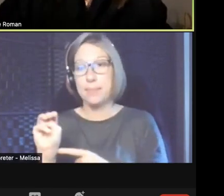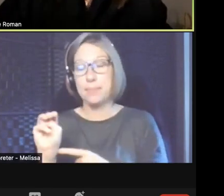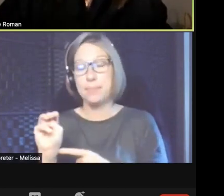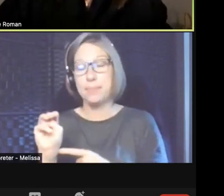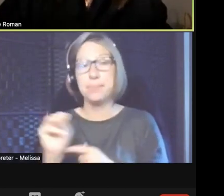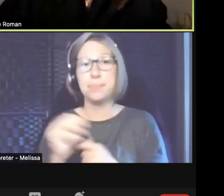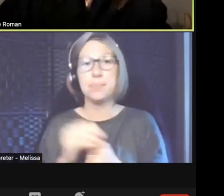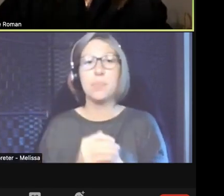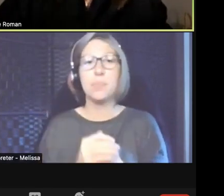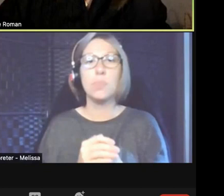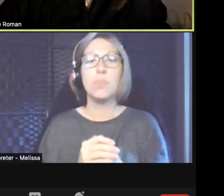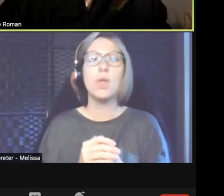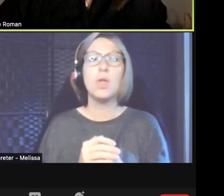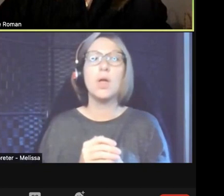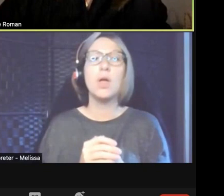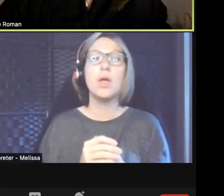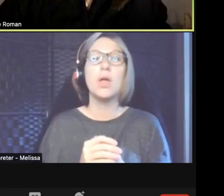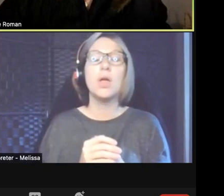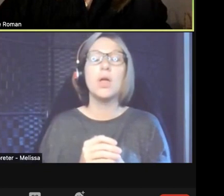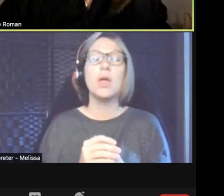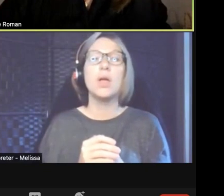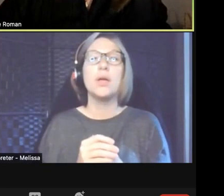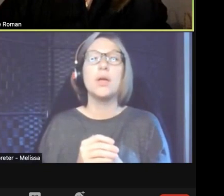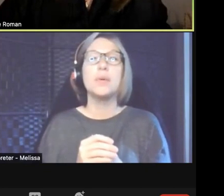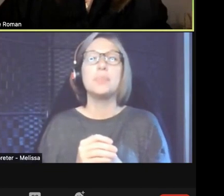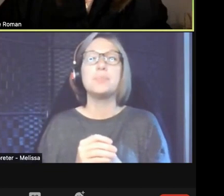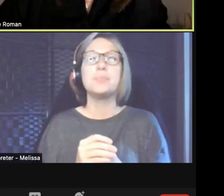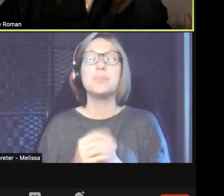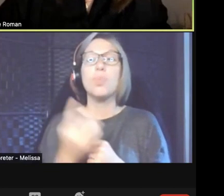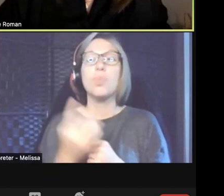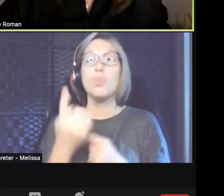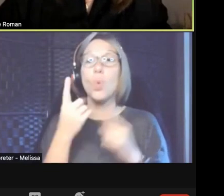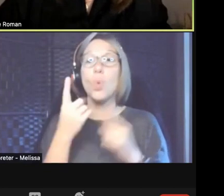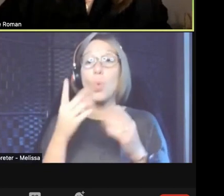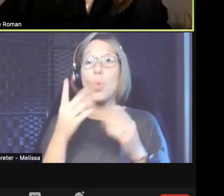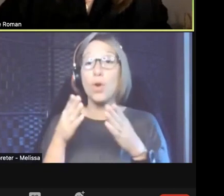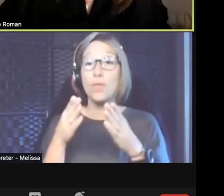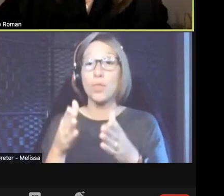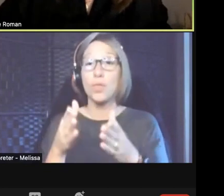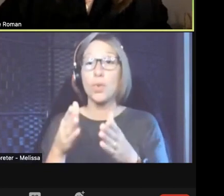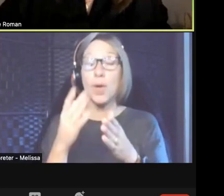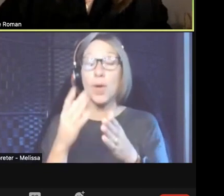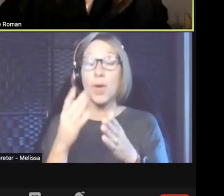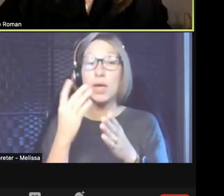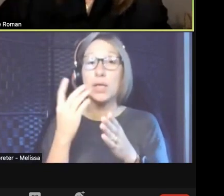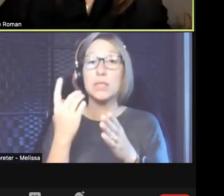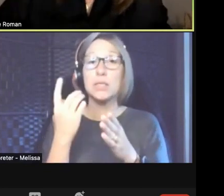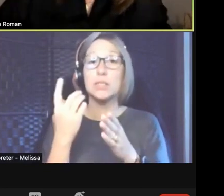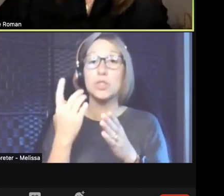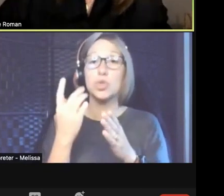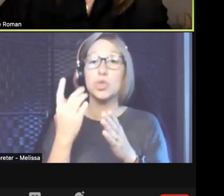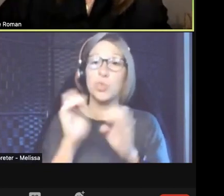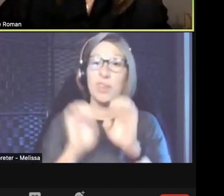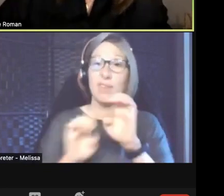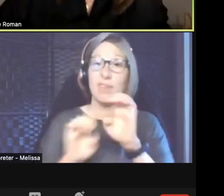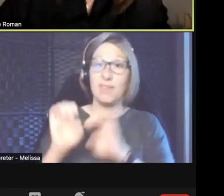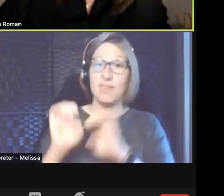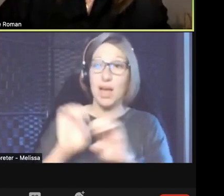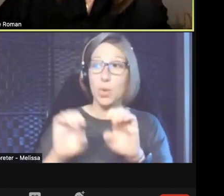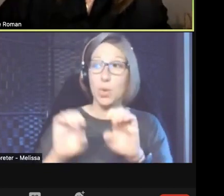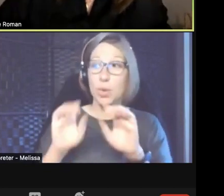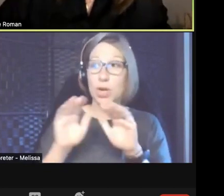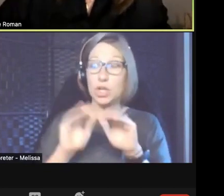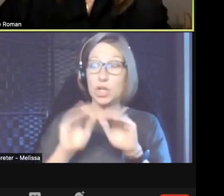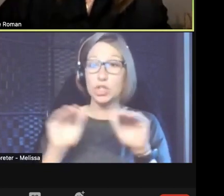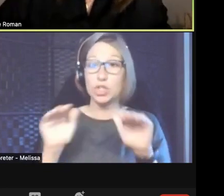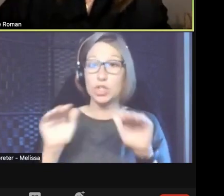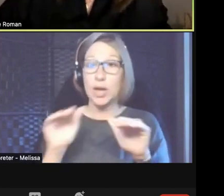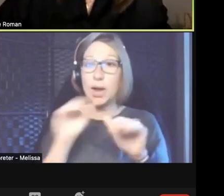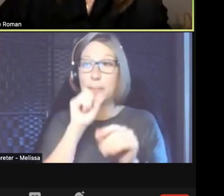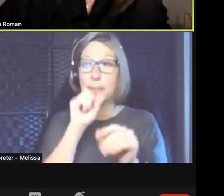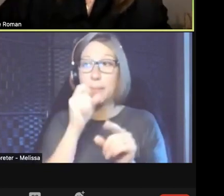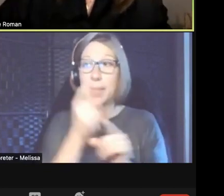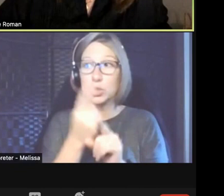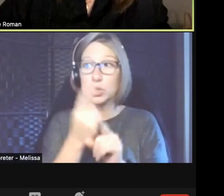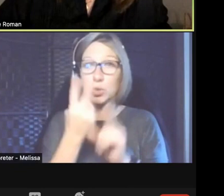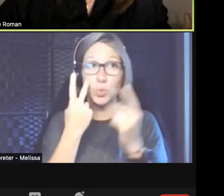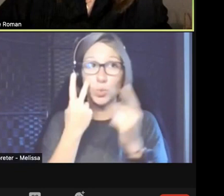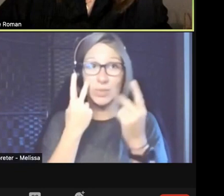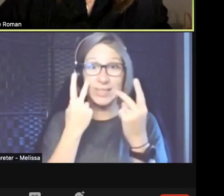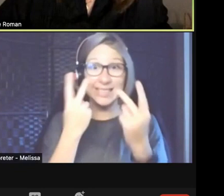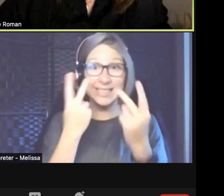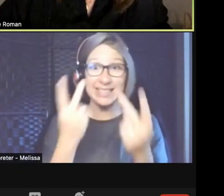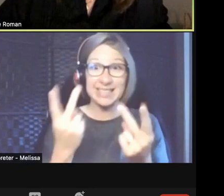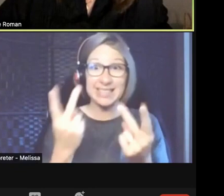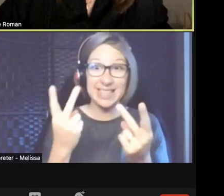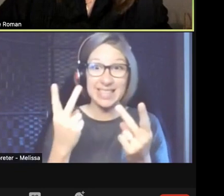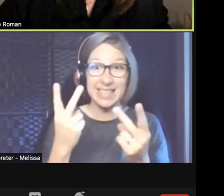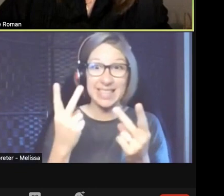And so one of the ways to always try to evaluate a child is to make sure you see them in a setting that's not